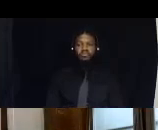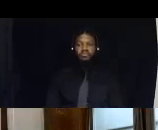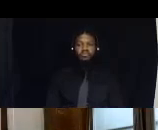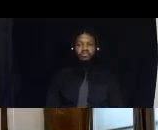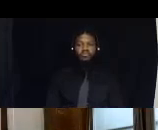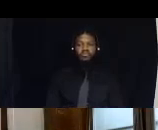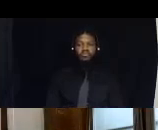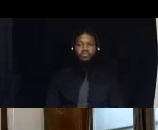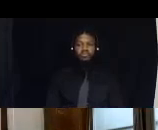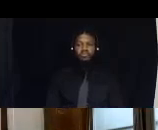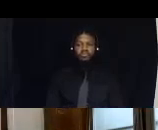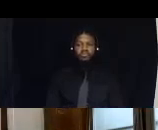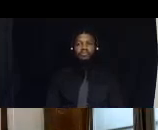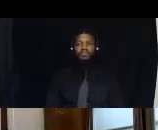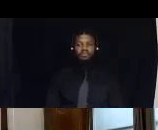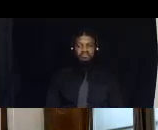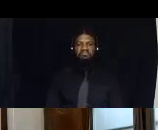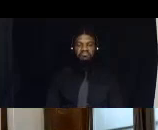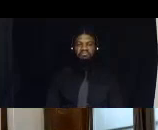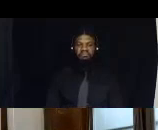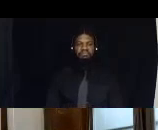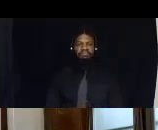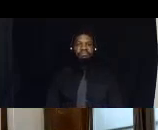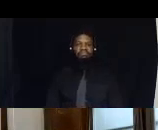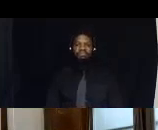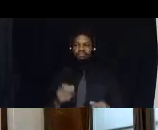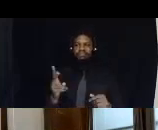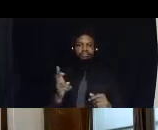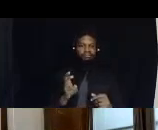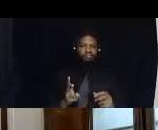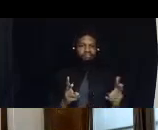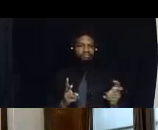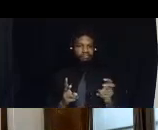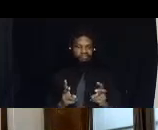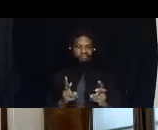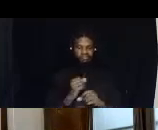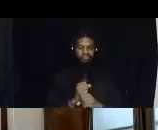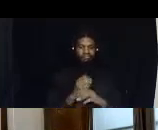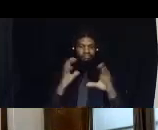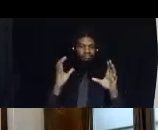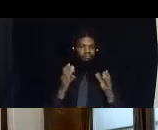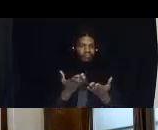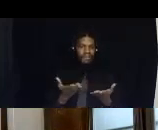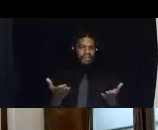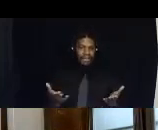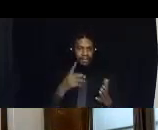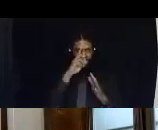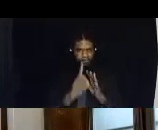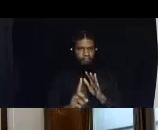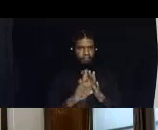coming up for me. Picking out images or thinking about images.